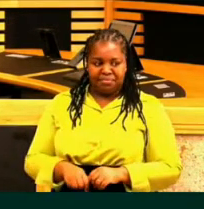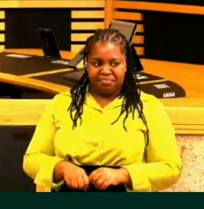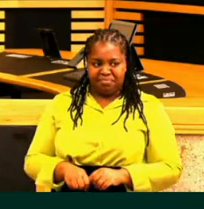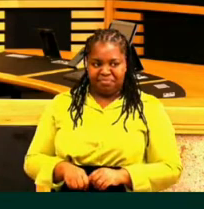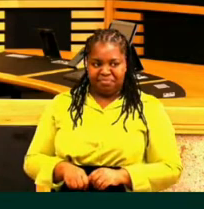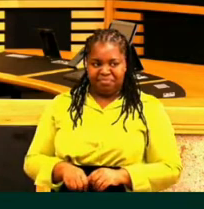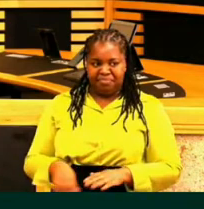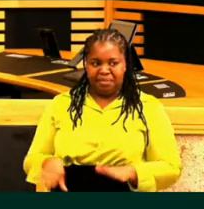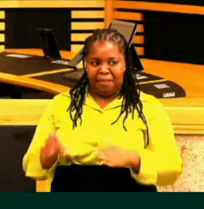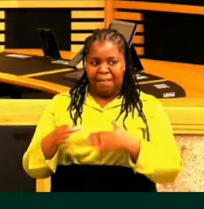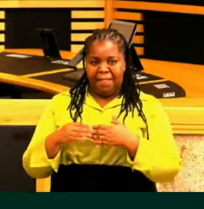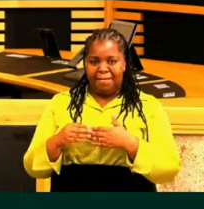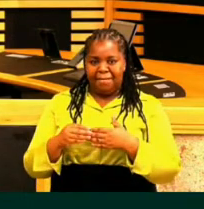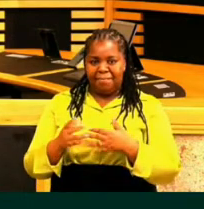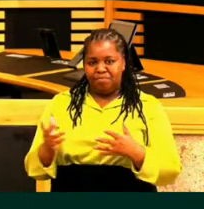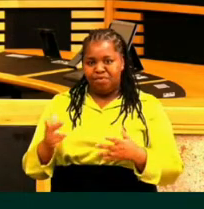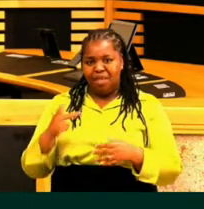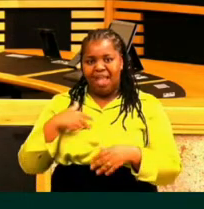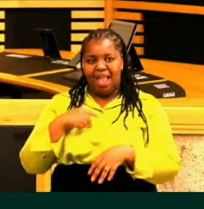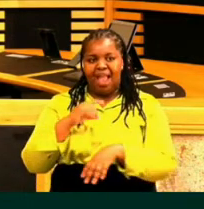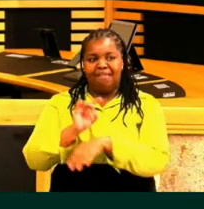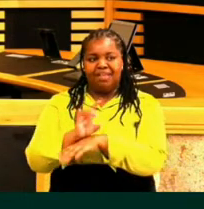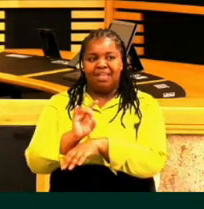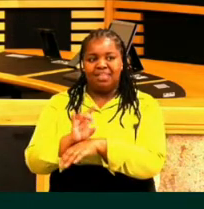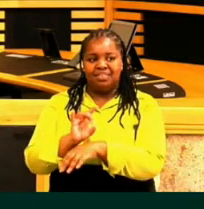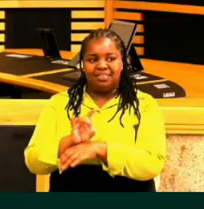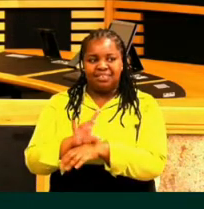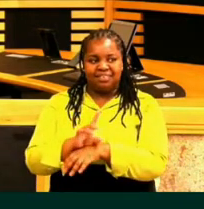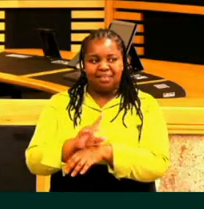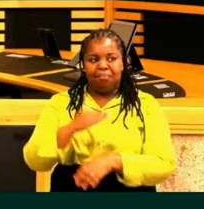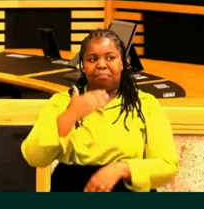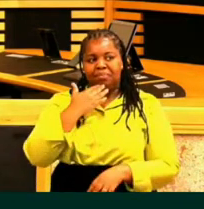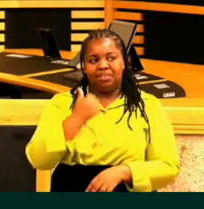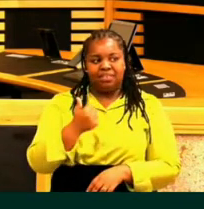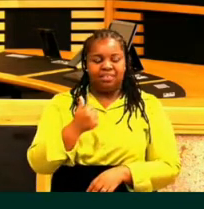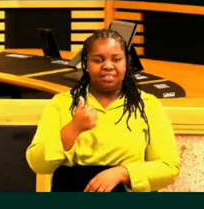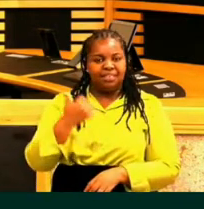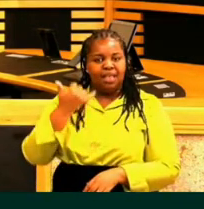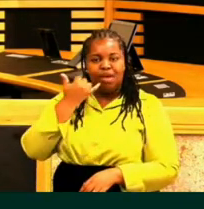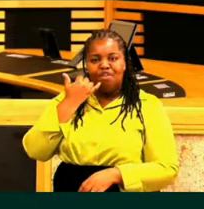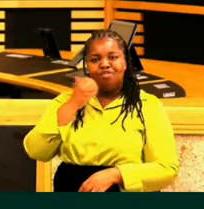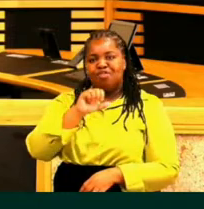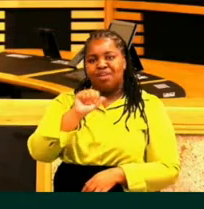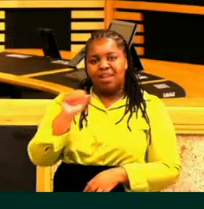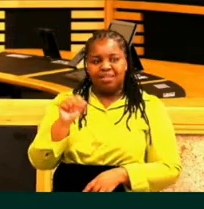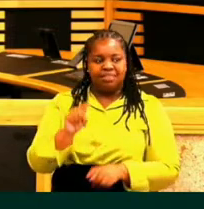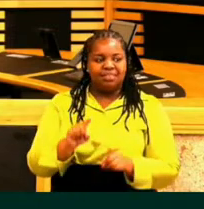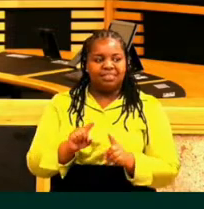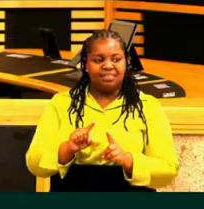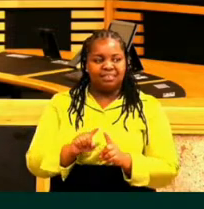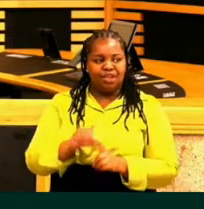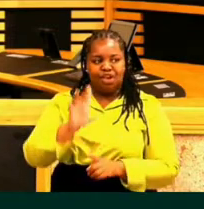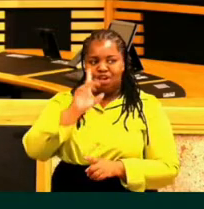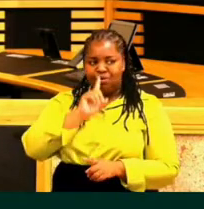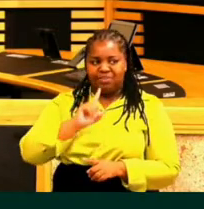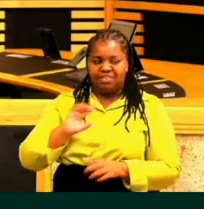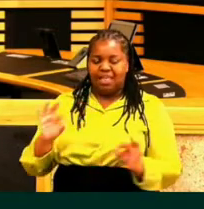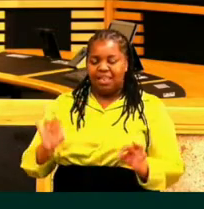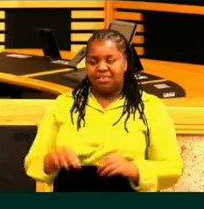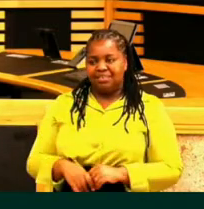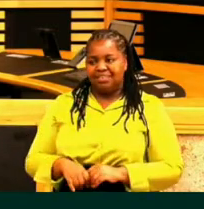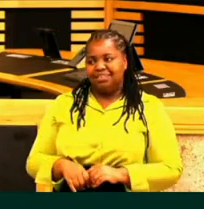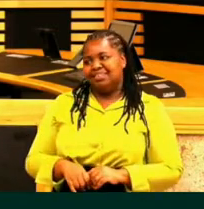members are therefore advised that they must keep cell phones and other devices on silent